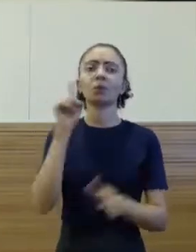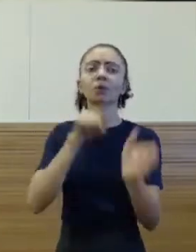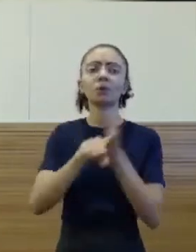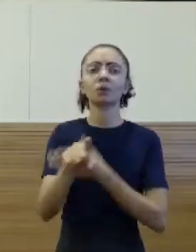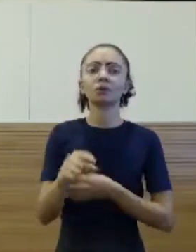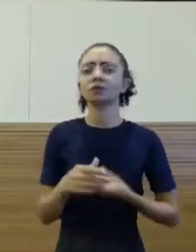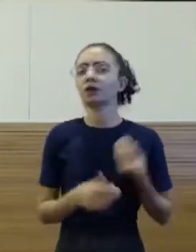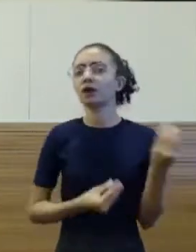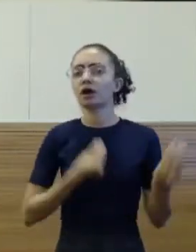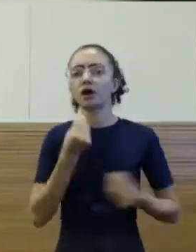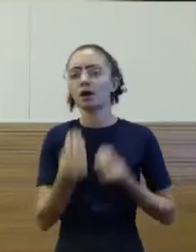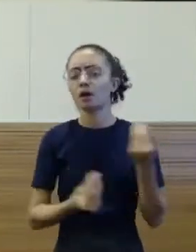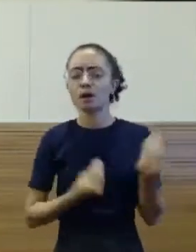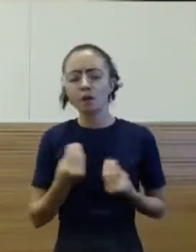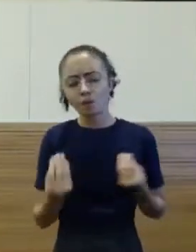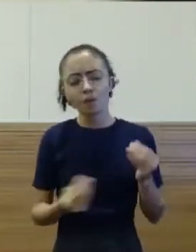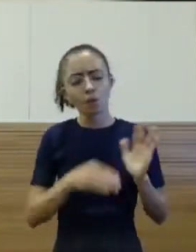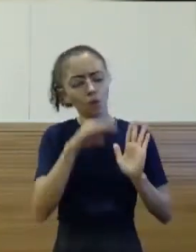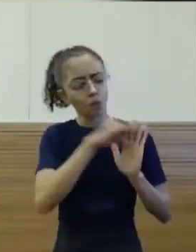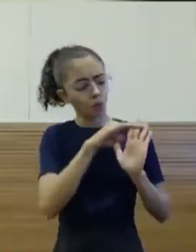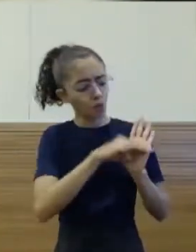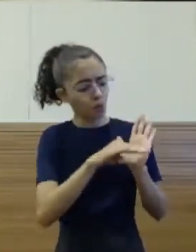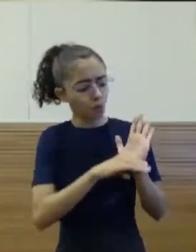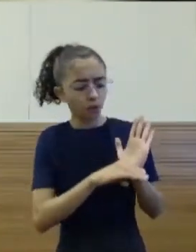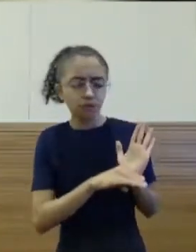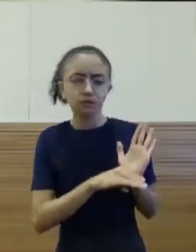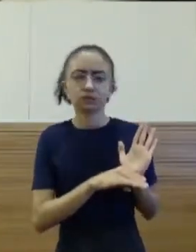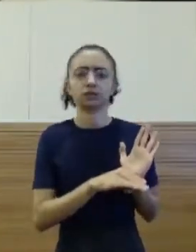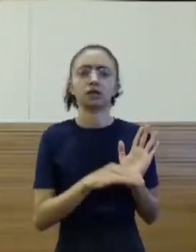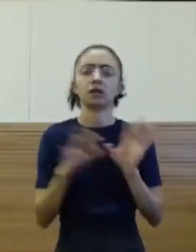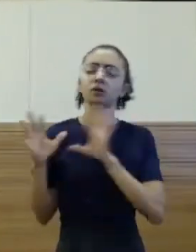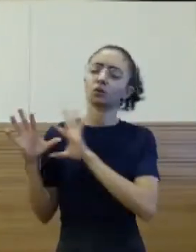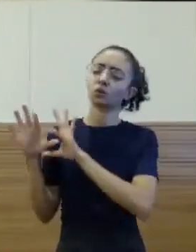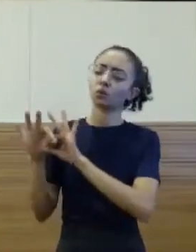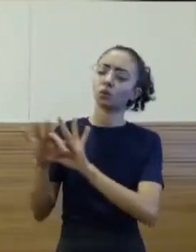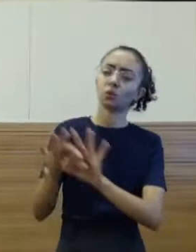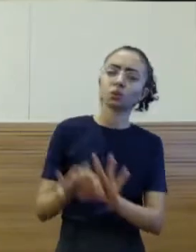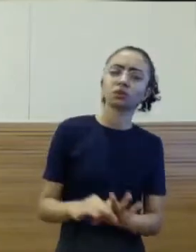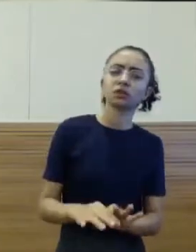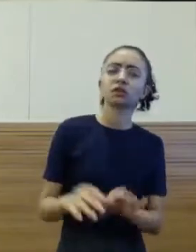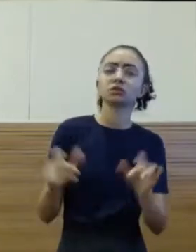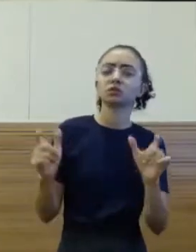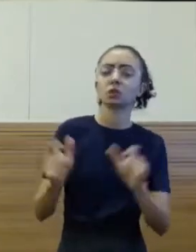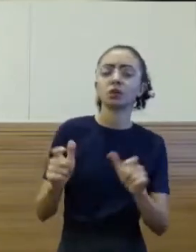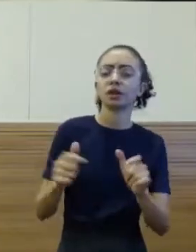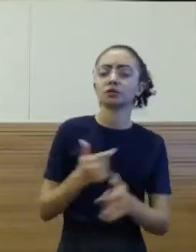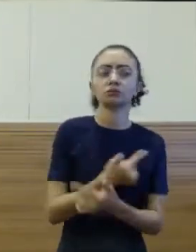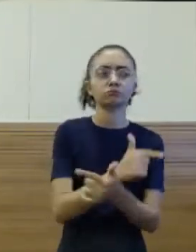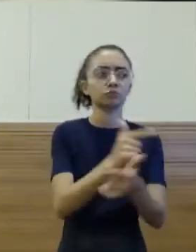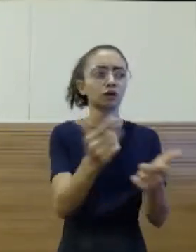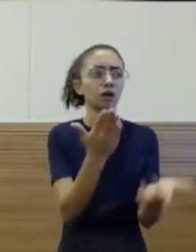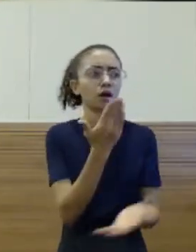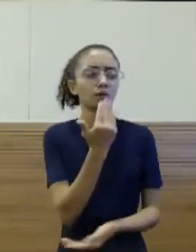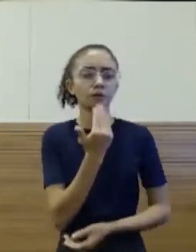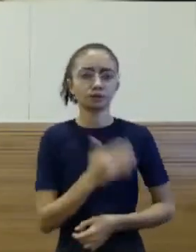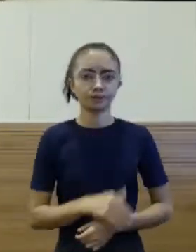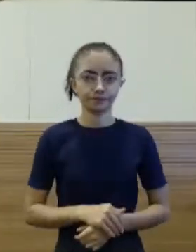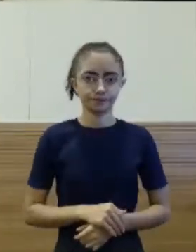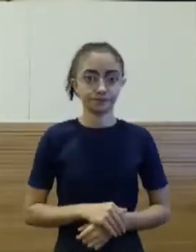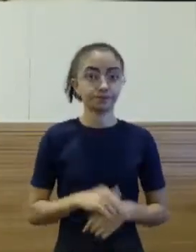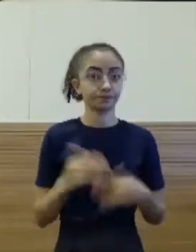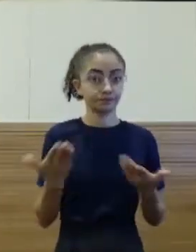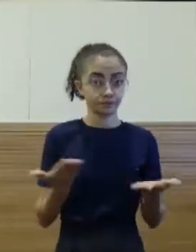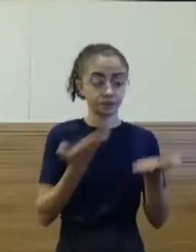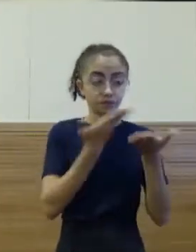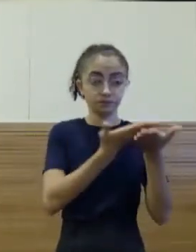that we've had is how to implement those guides in the context of scarcity of food.